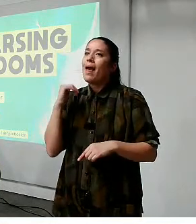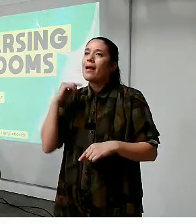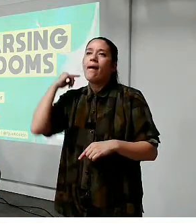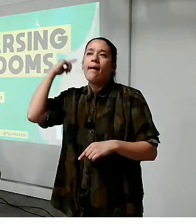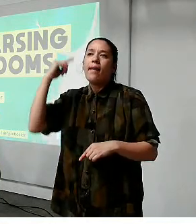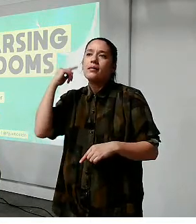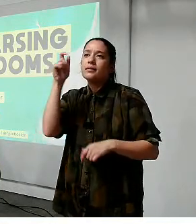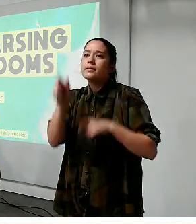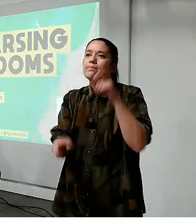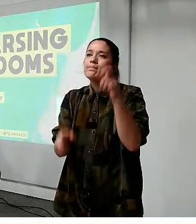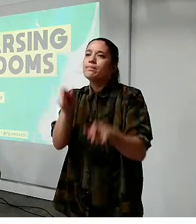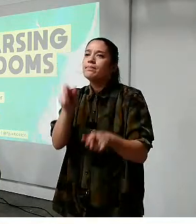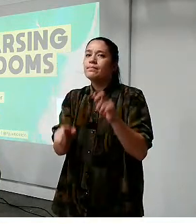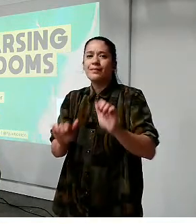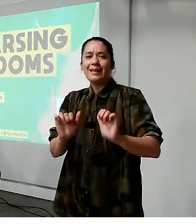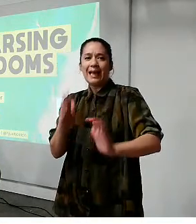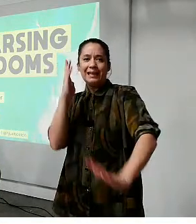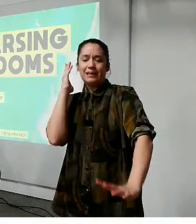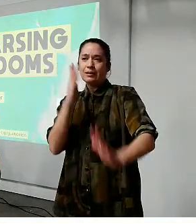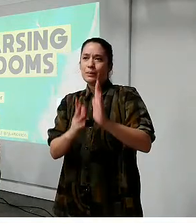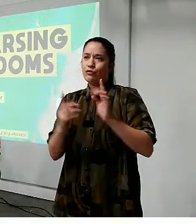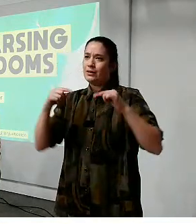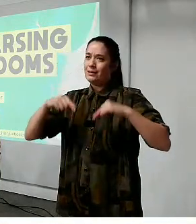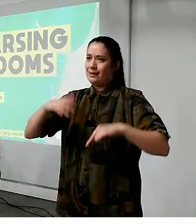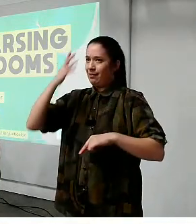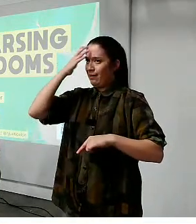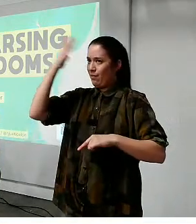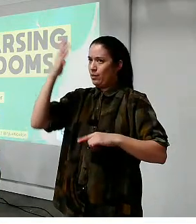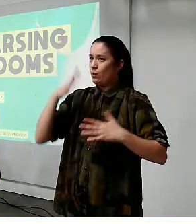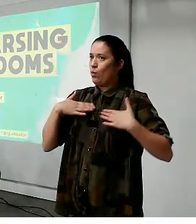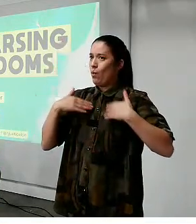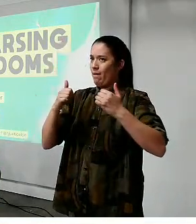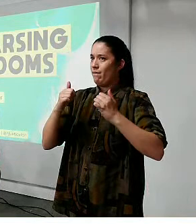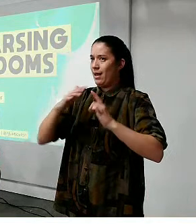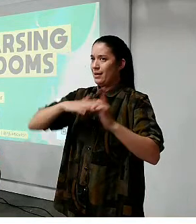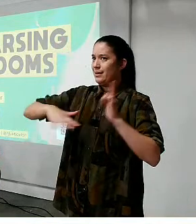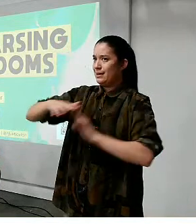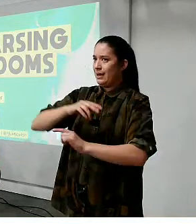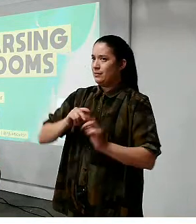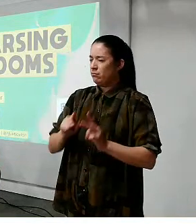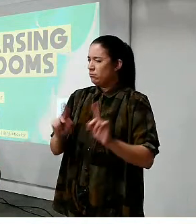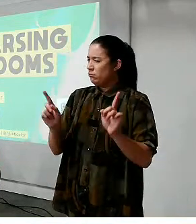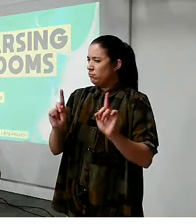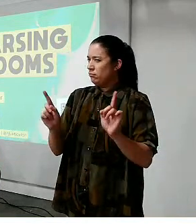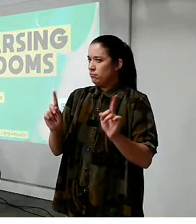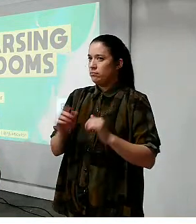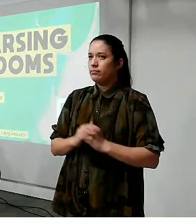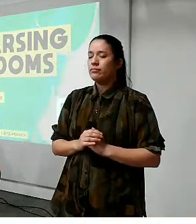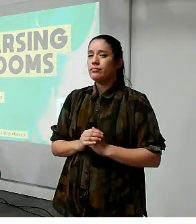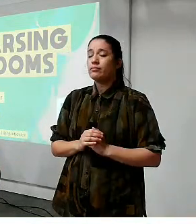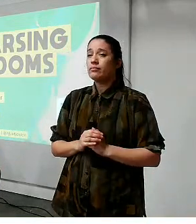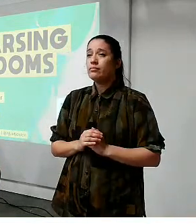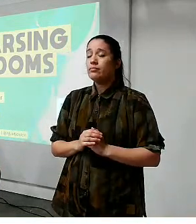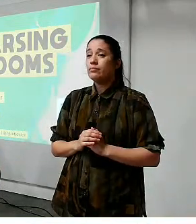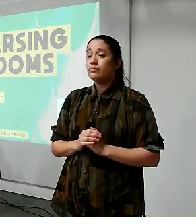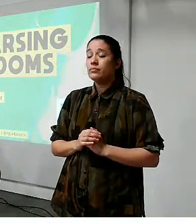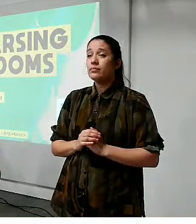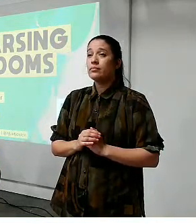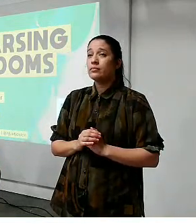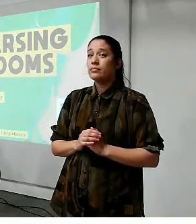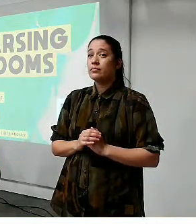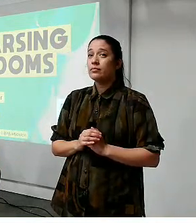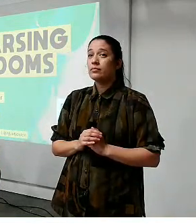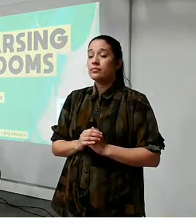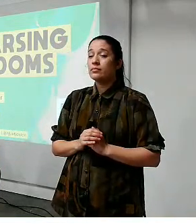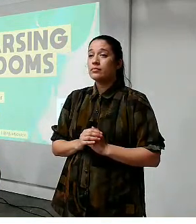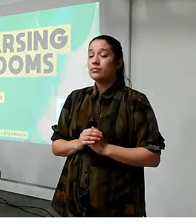UK welfare state. And the project was introduced by an essay analysing the co-development of the modern welfare